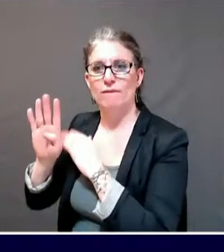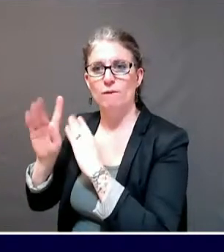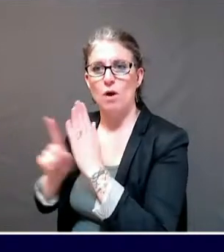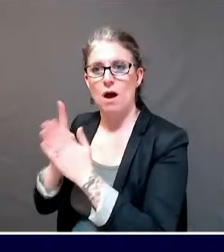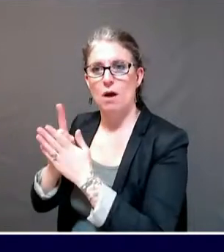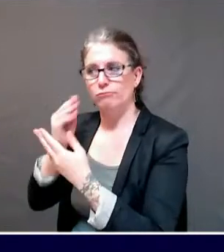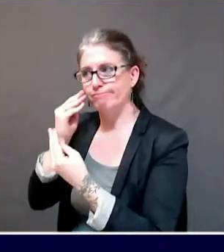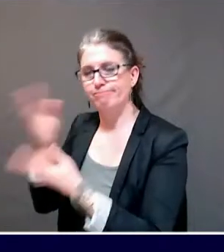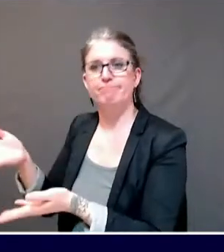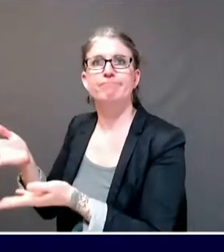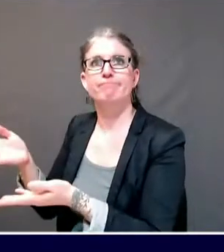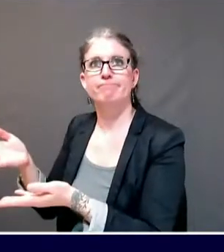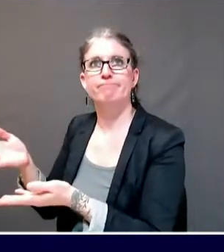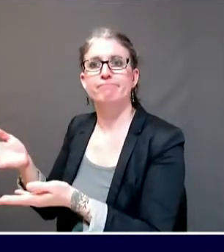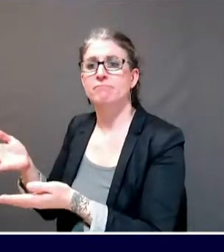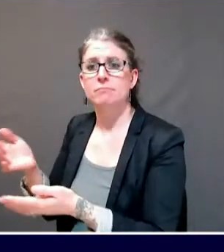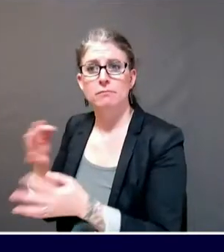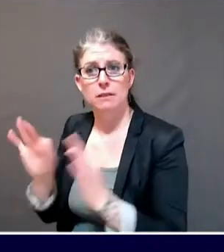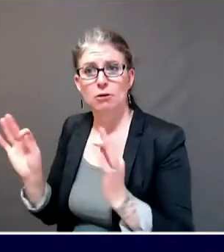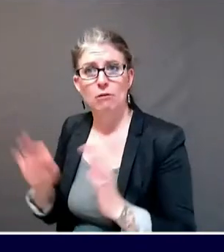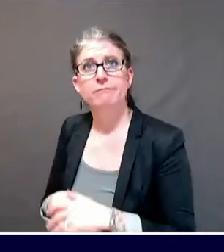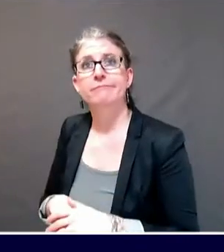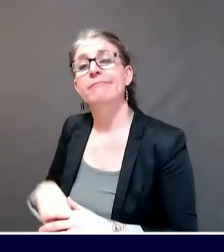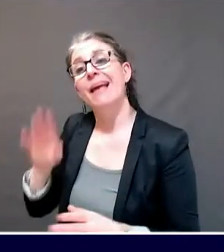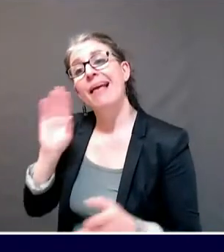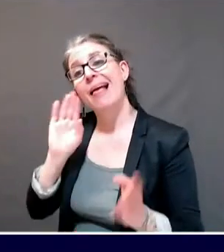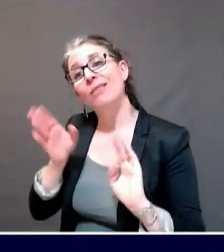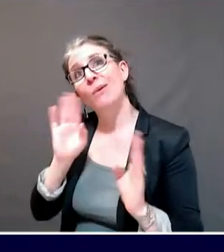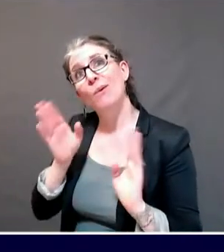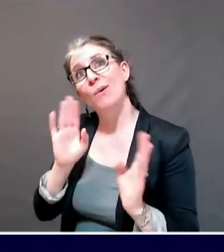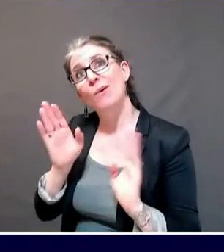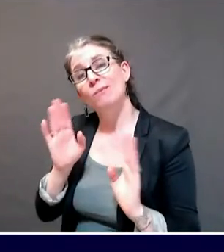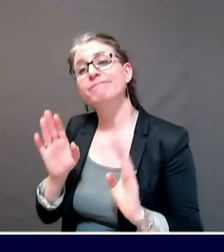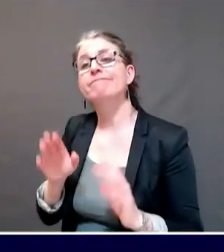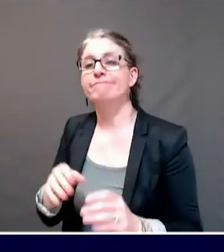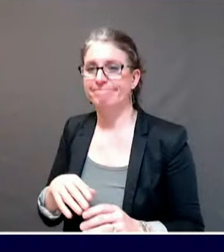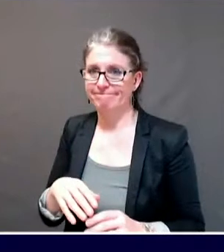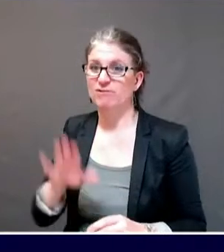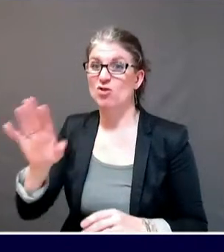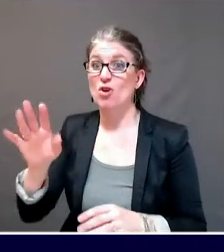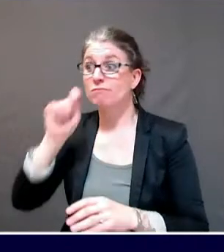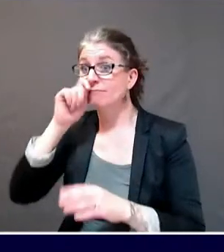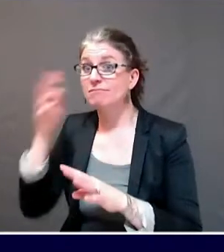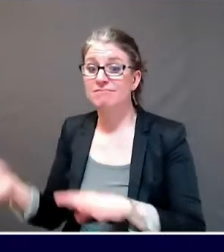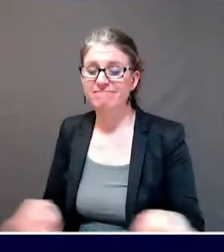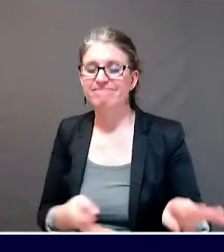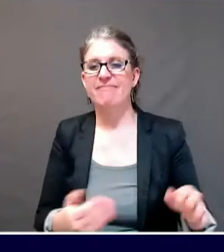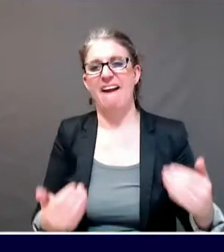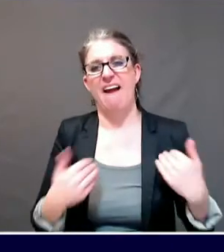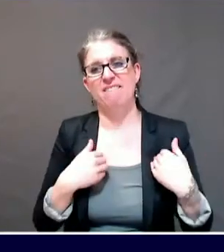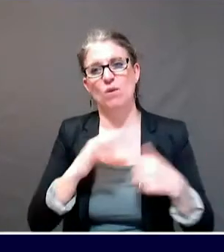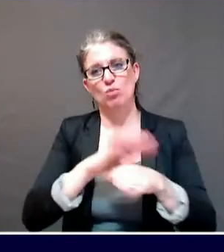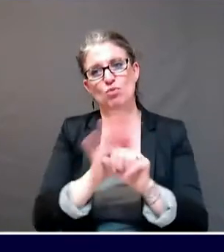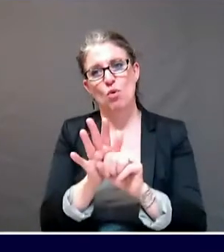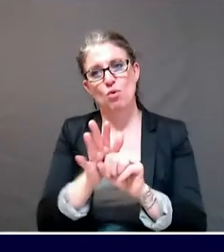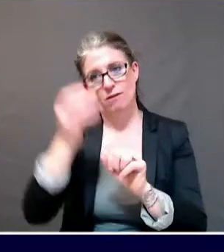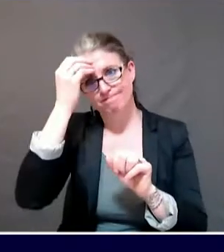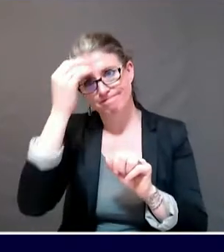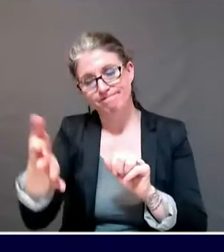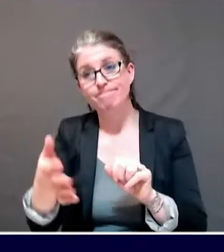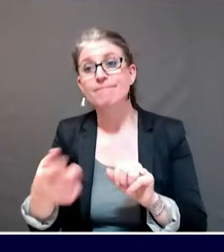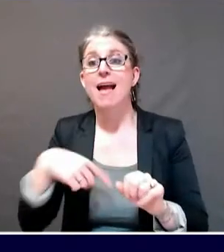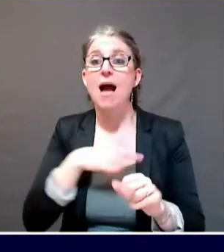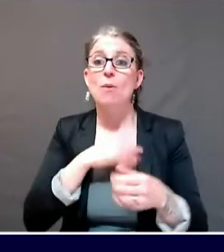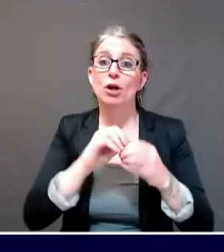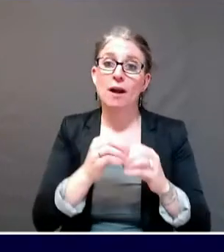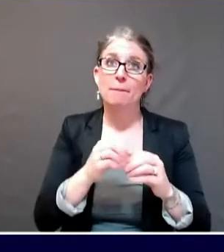message that just says, we've gotten a positive lab result at this number. Click here to find immediate information on